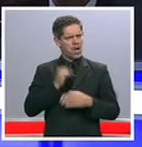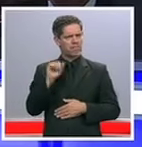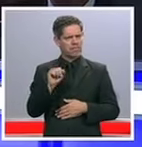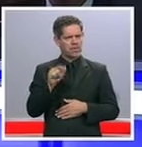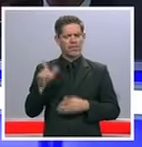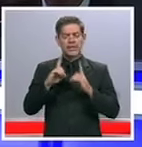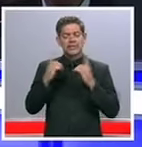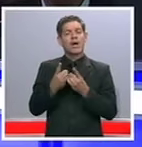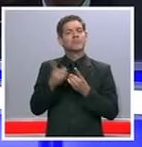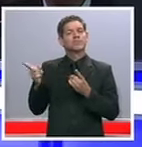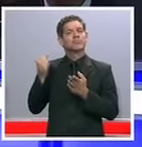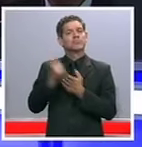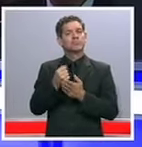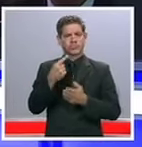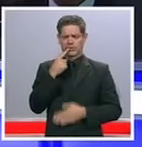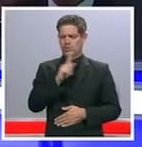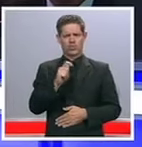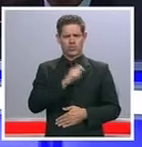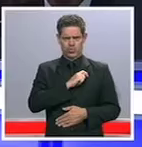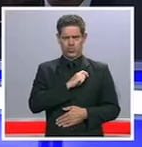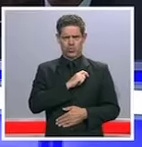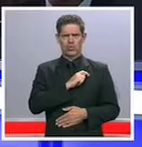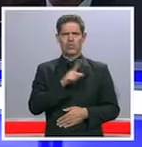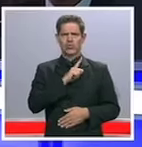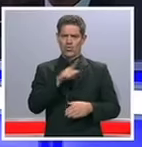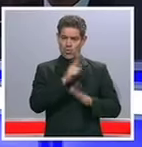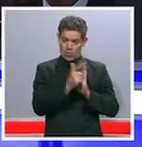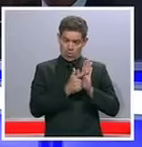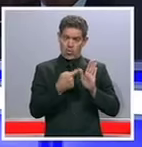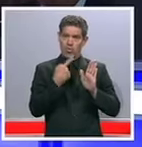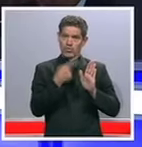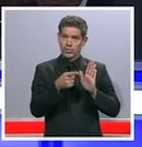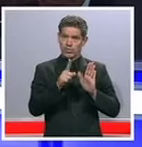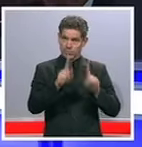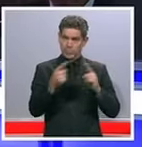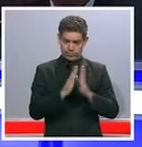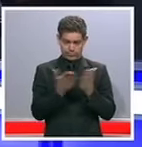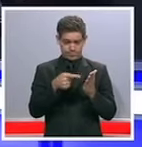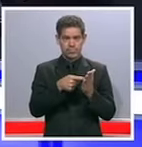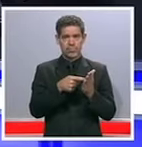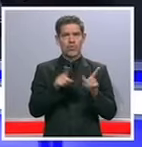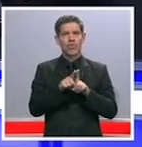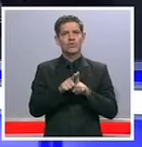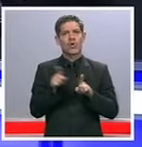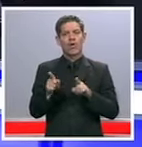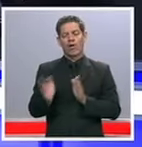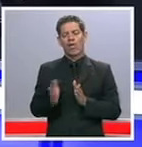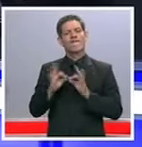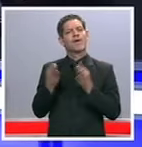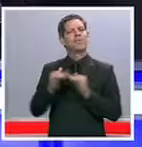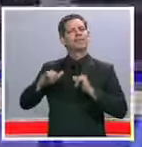Affairs denies that. He's now facing charges including presenting an illegal document and aiding and abetting his family to stay in the country